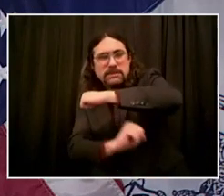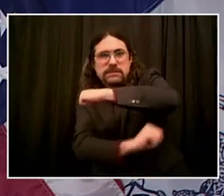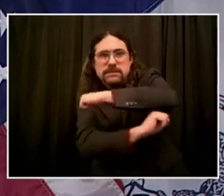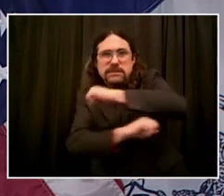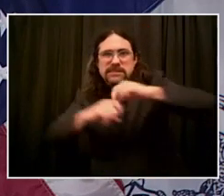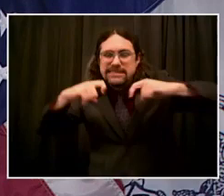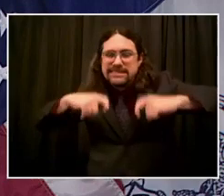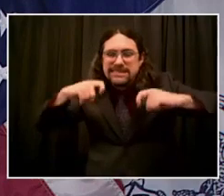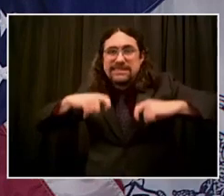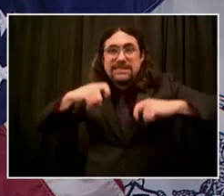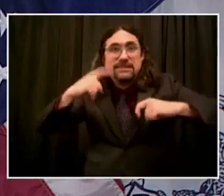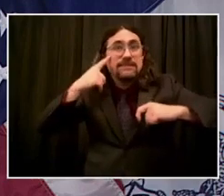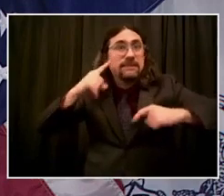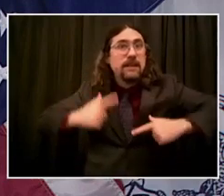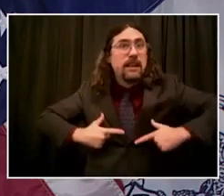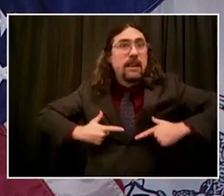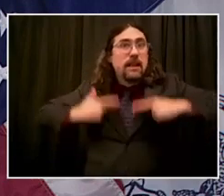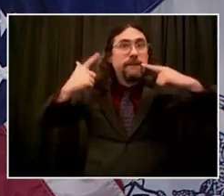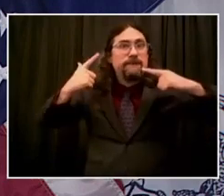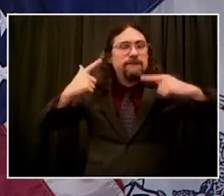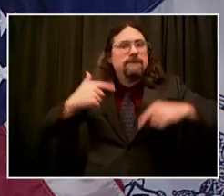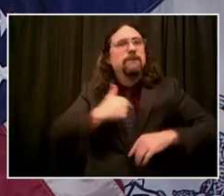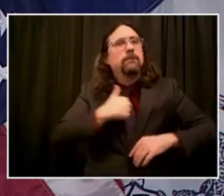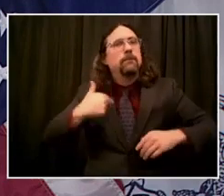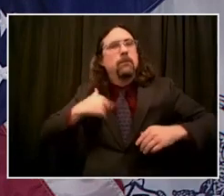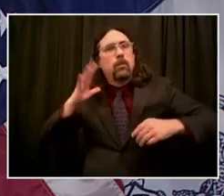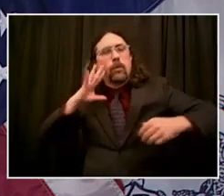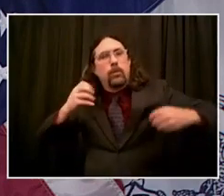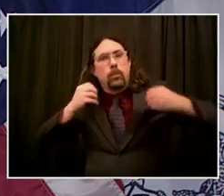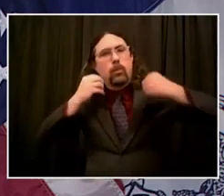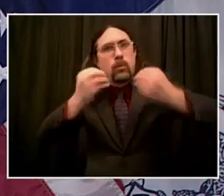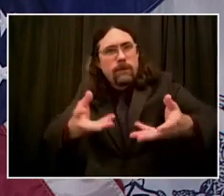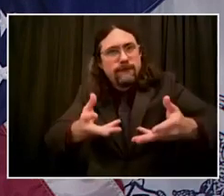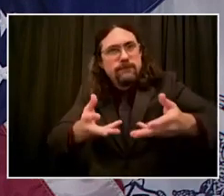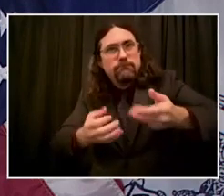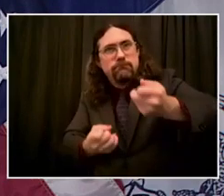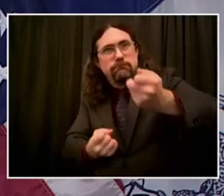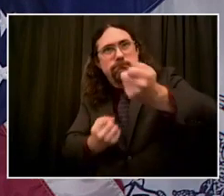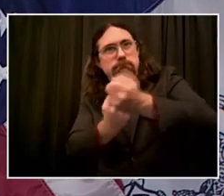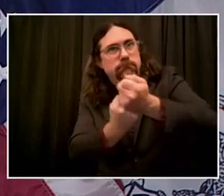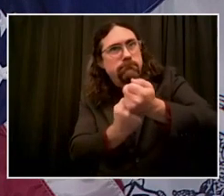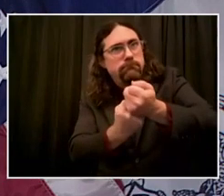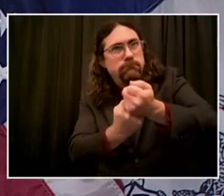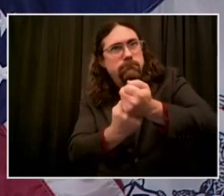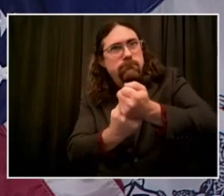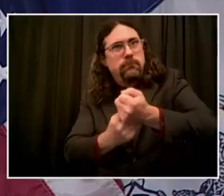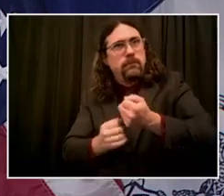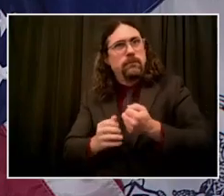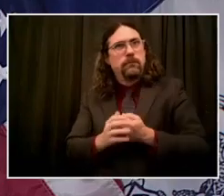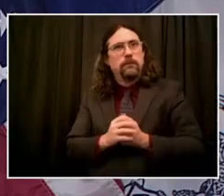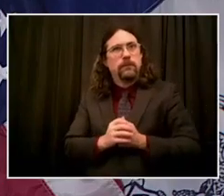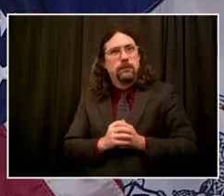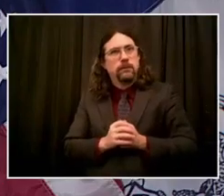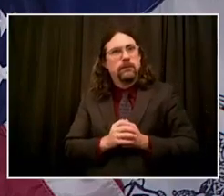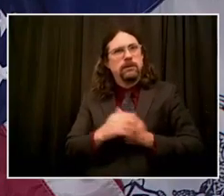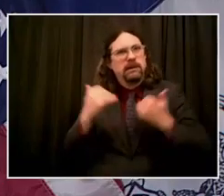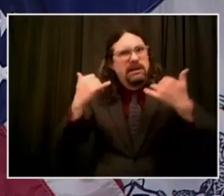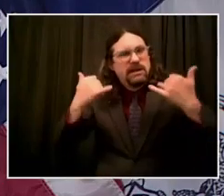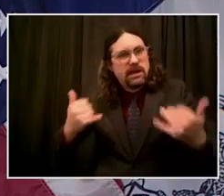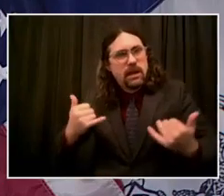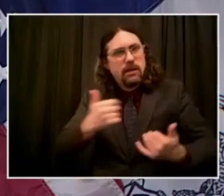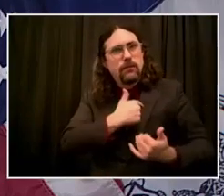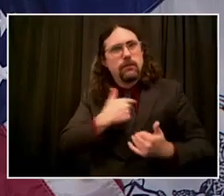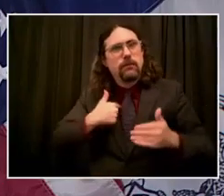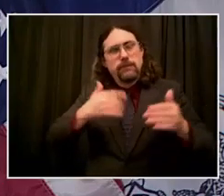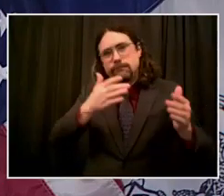but particularly our small businesses, have taken it on the chin. They are hurting. They need help. And we will be there for you. You